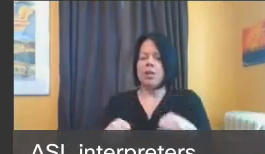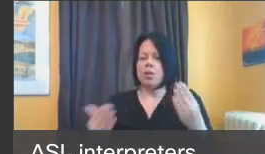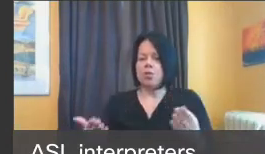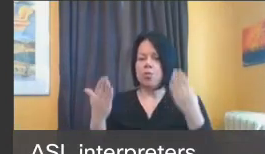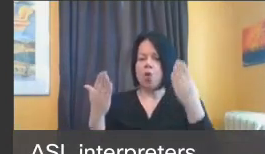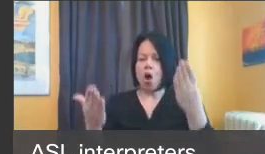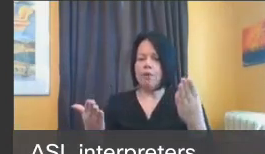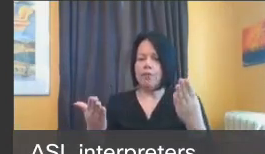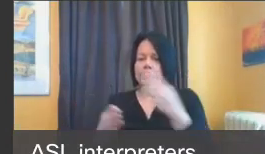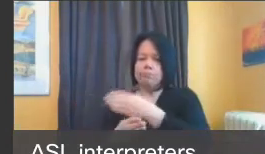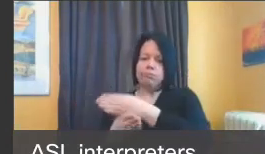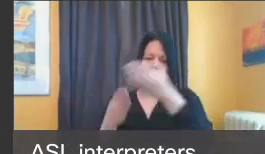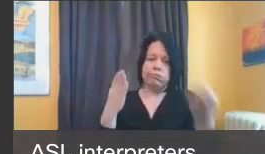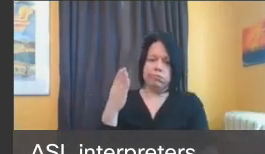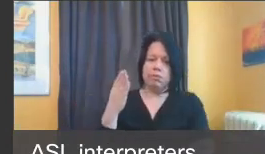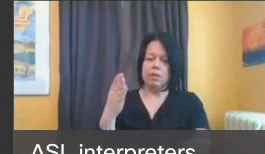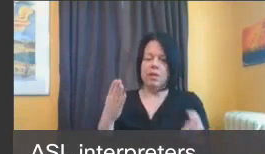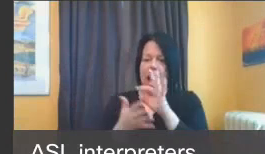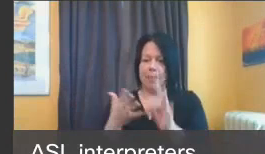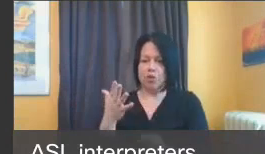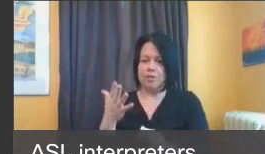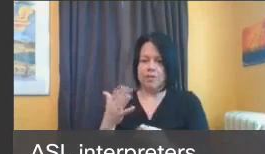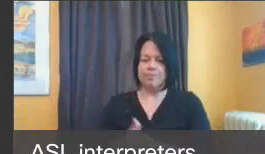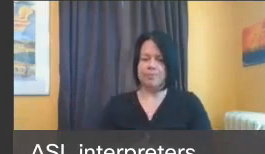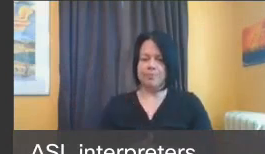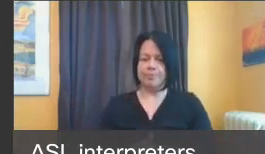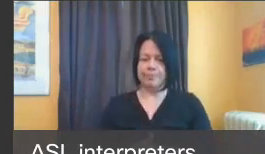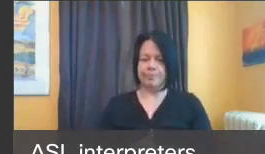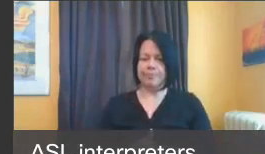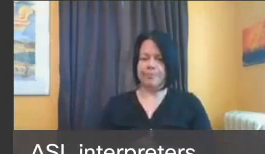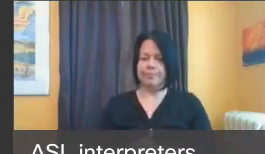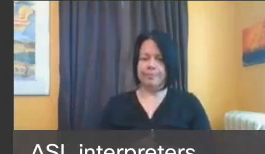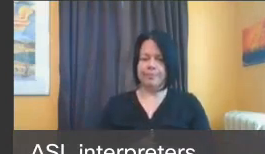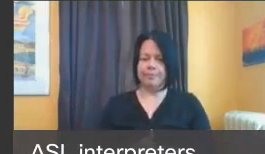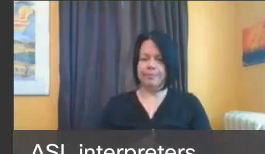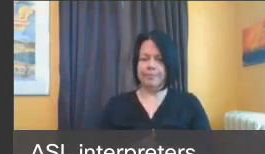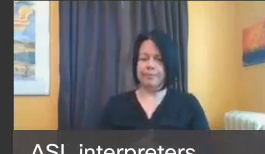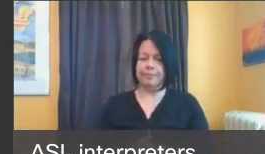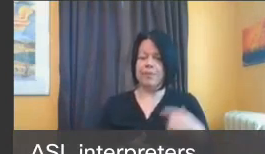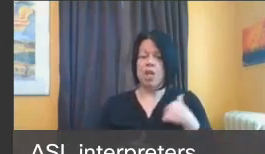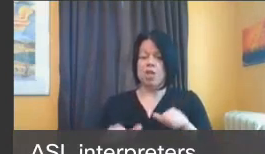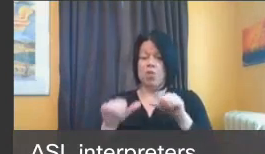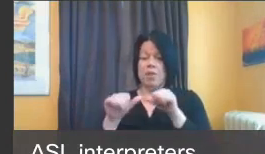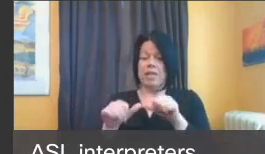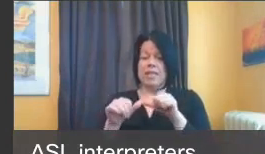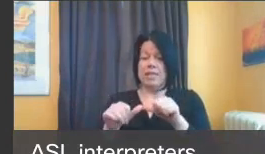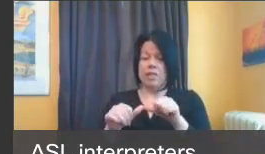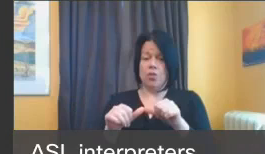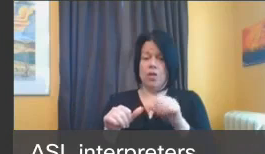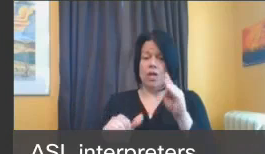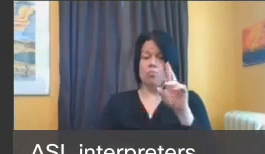full range of options. So, you know, we continue in Broward County because of the